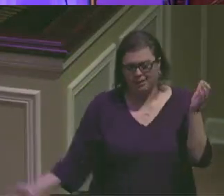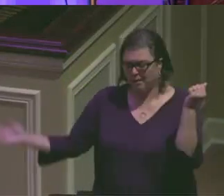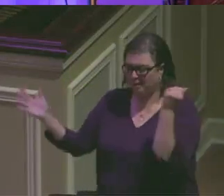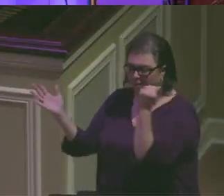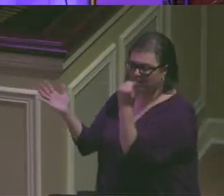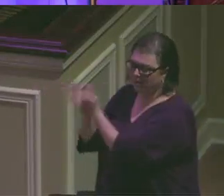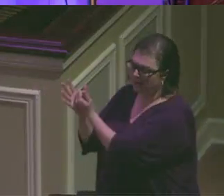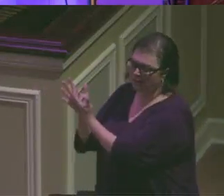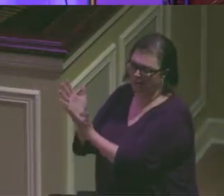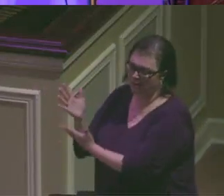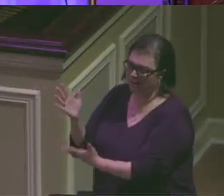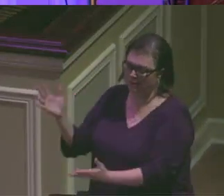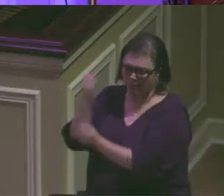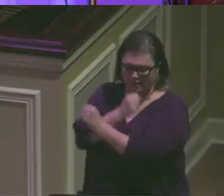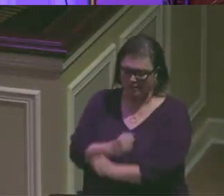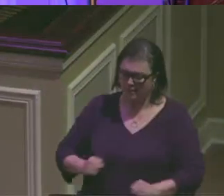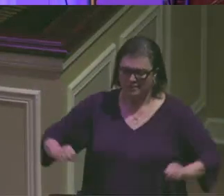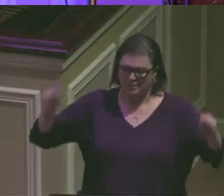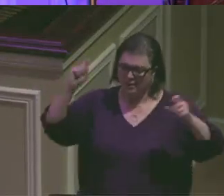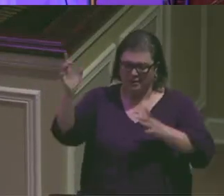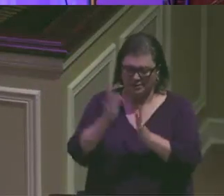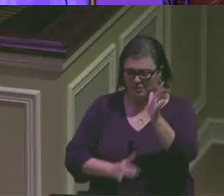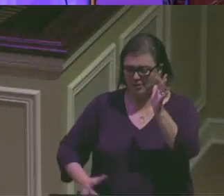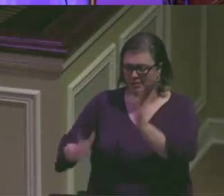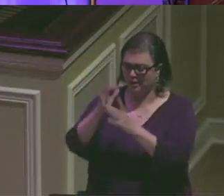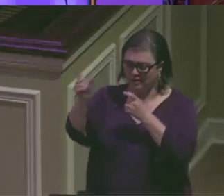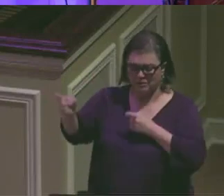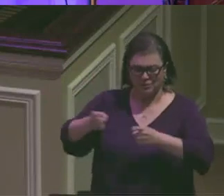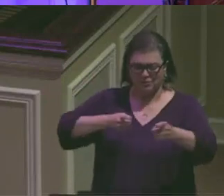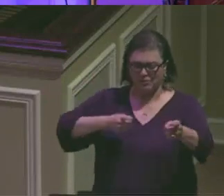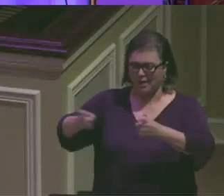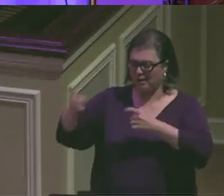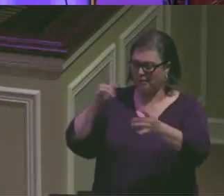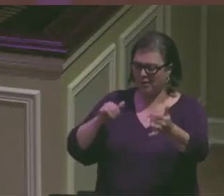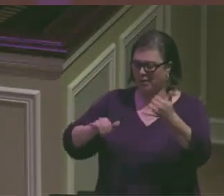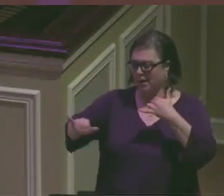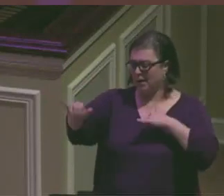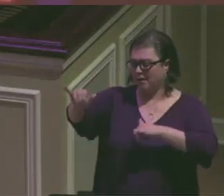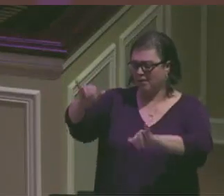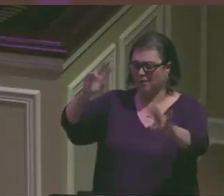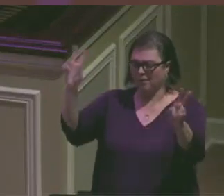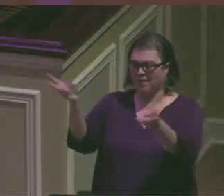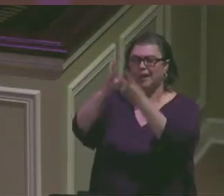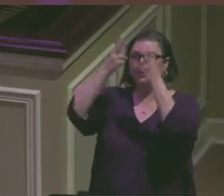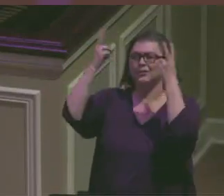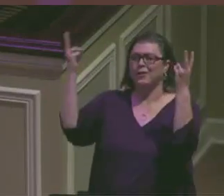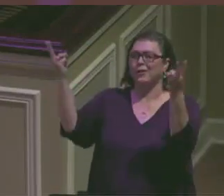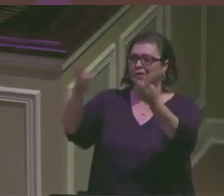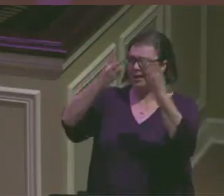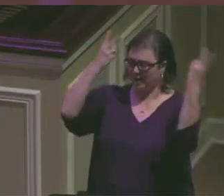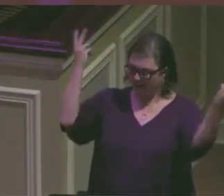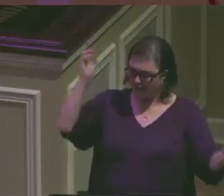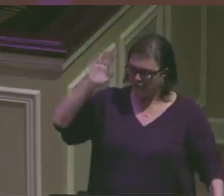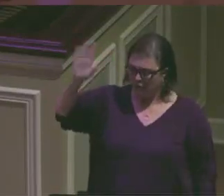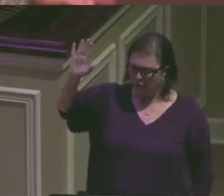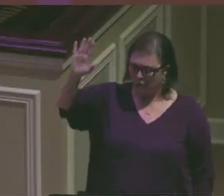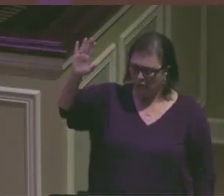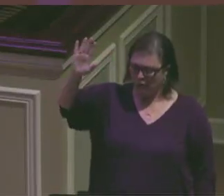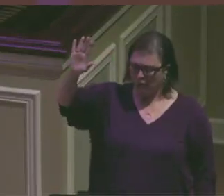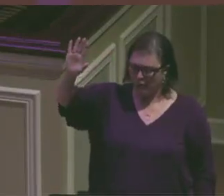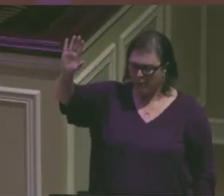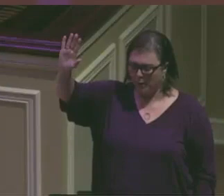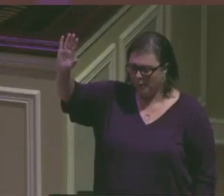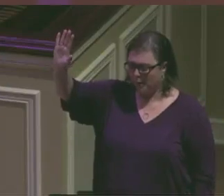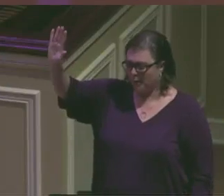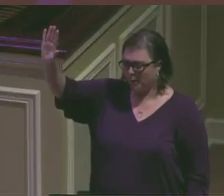hands. In Jesus you will reign forevermore. The victory is